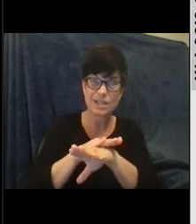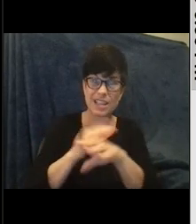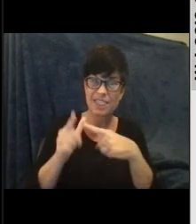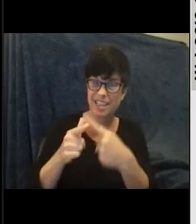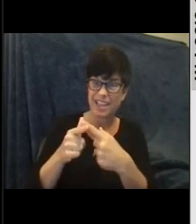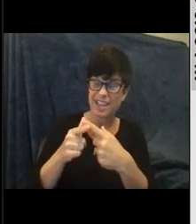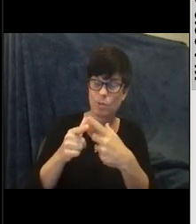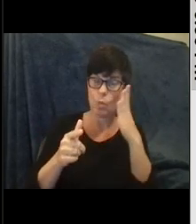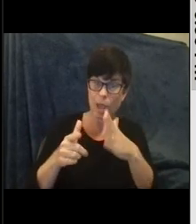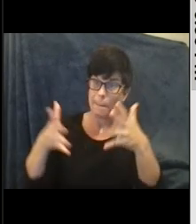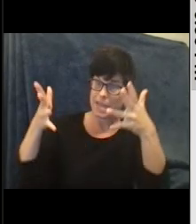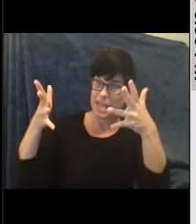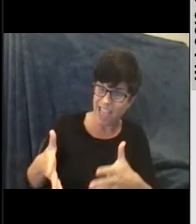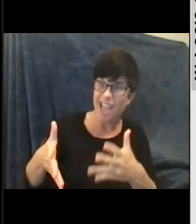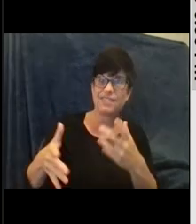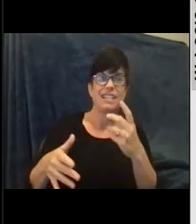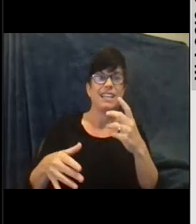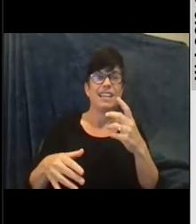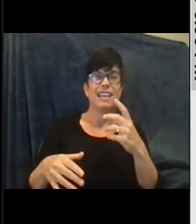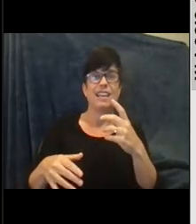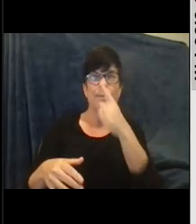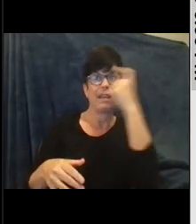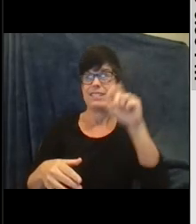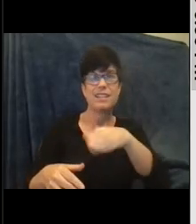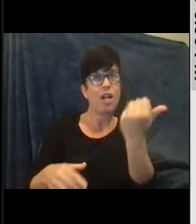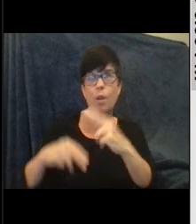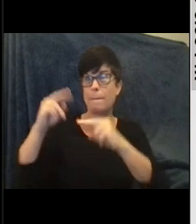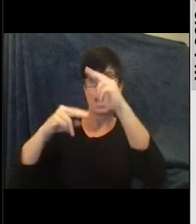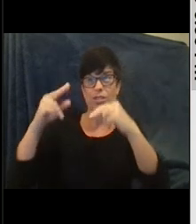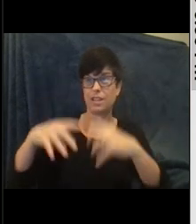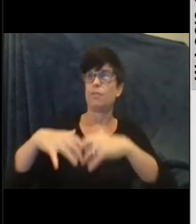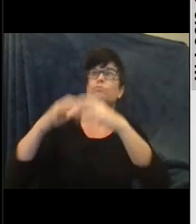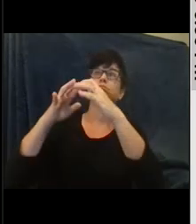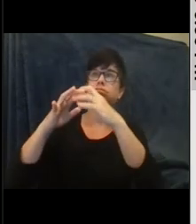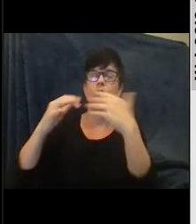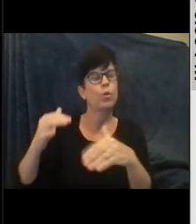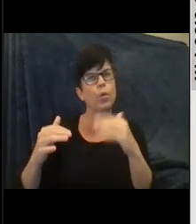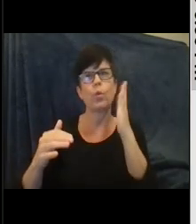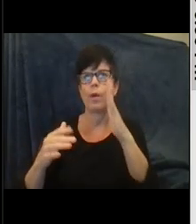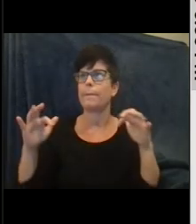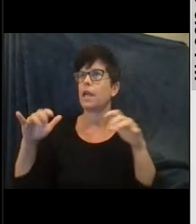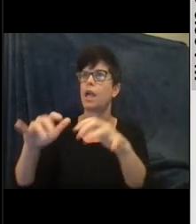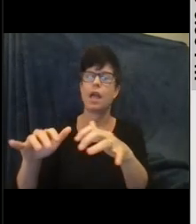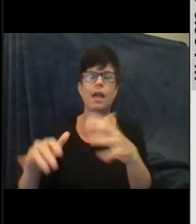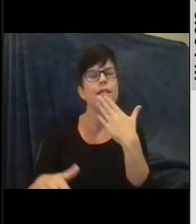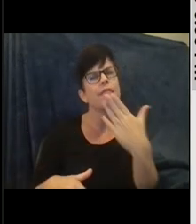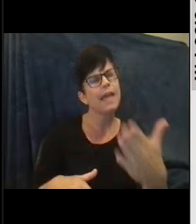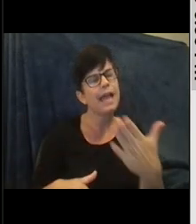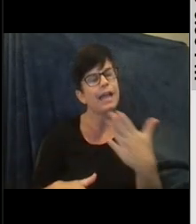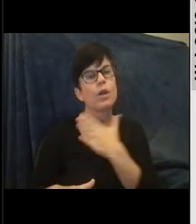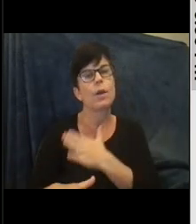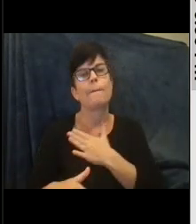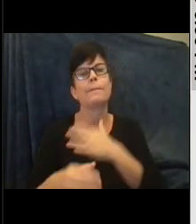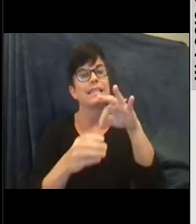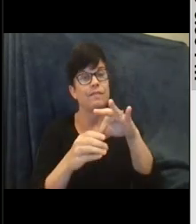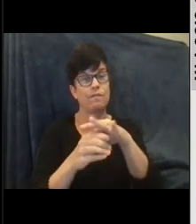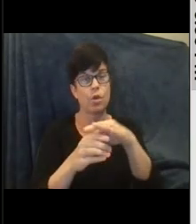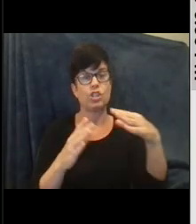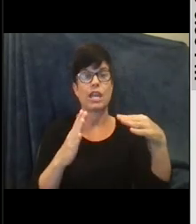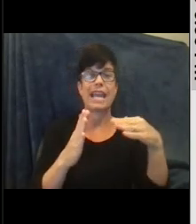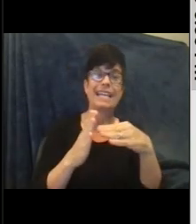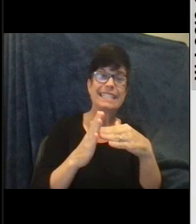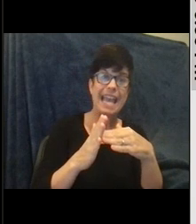after yet another development in that area. So thank you, commissioners and mayor. Please vote against the extension request in